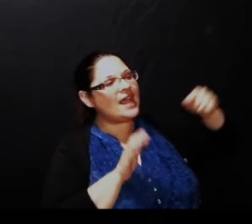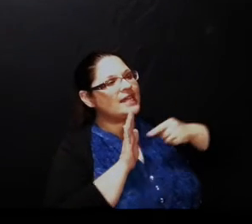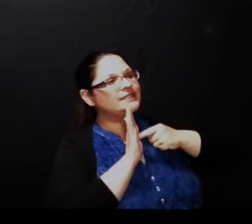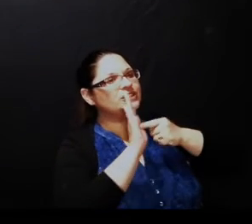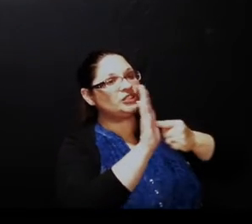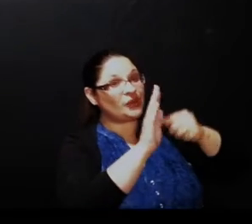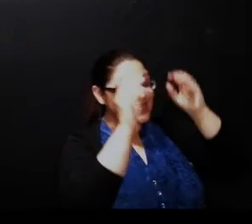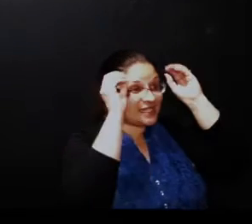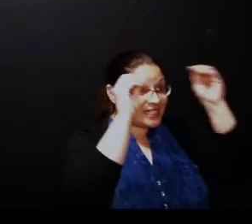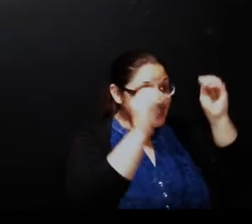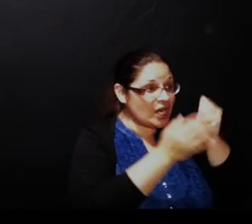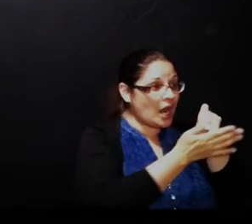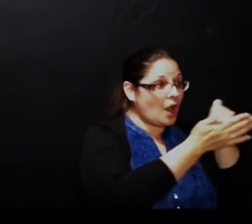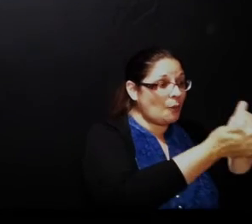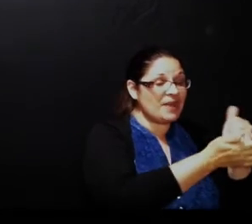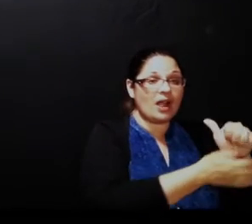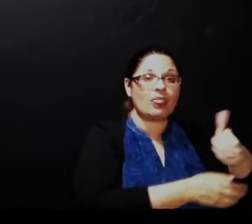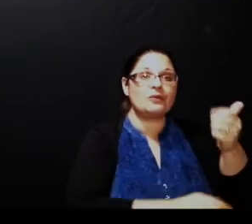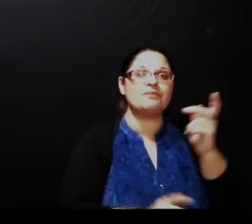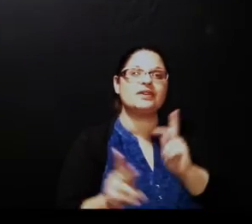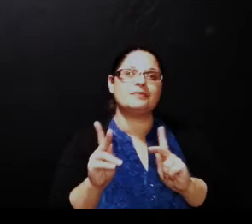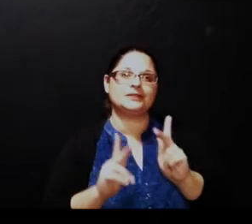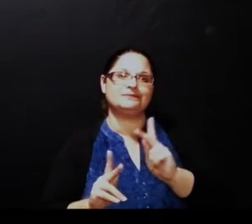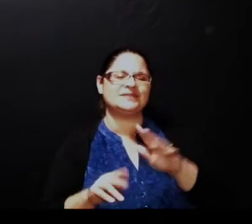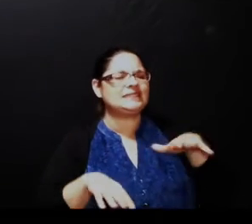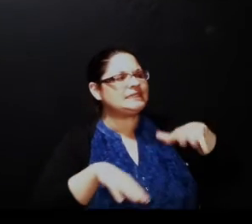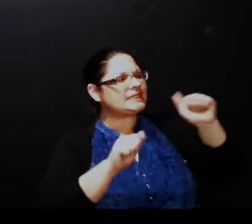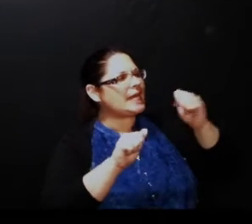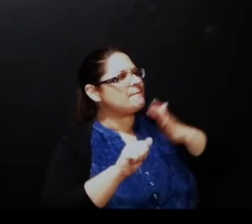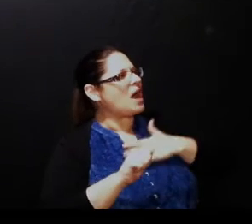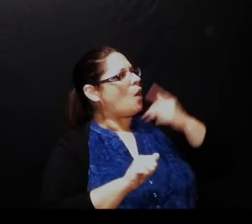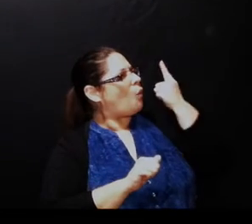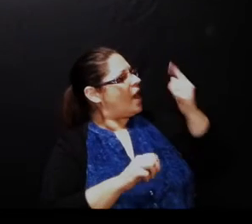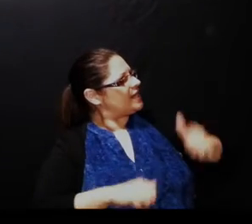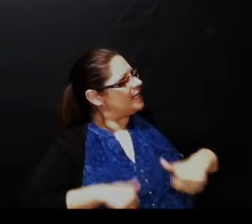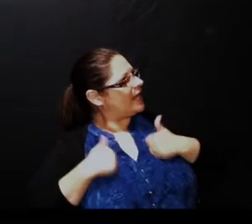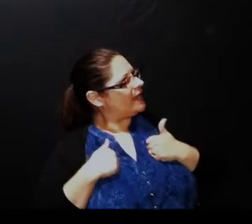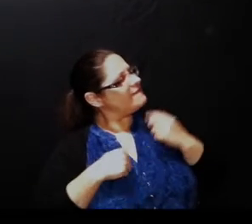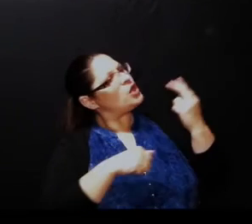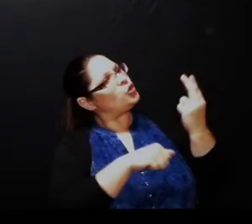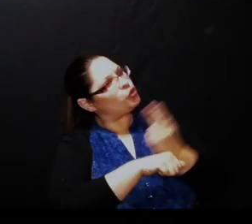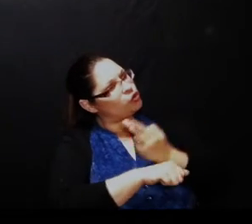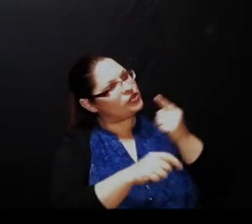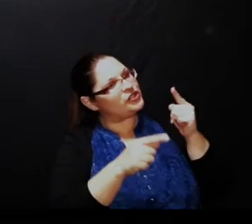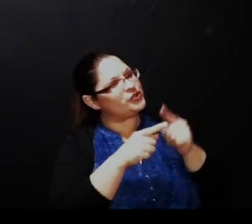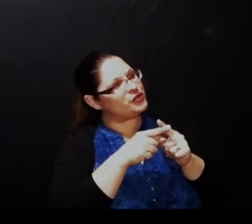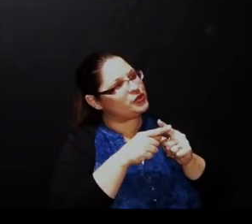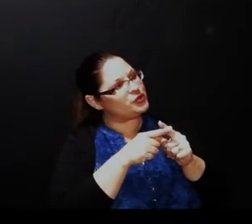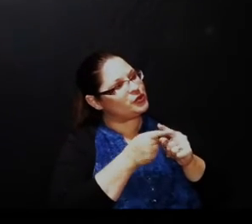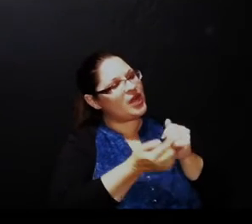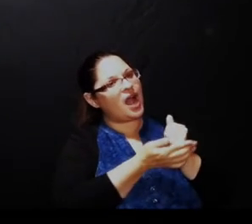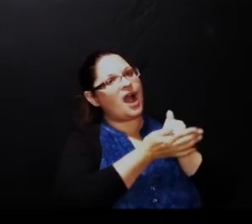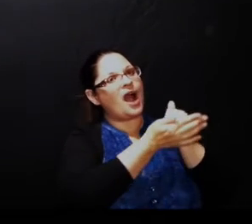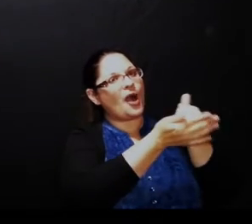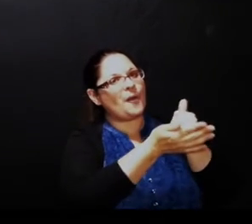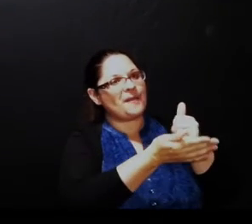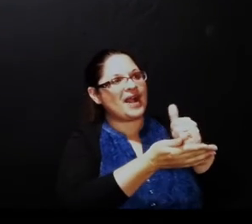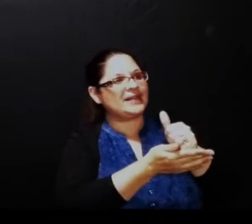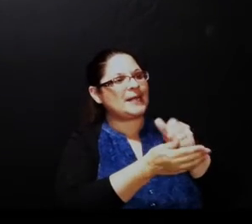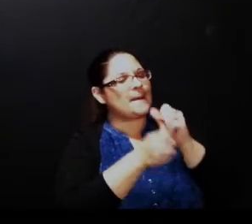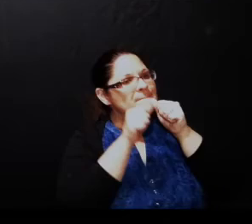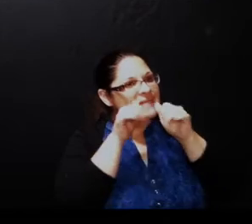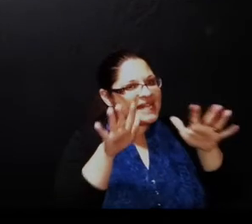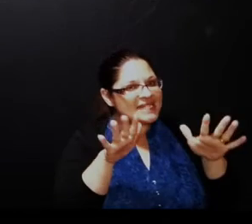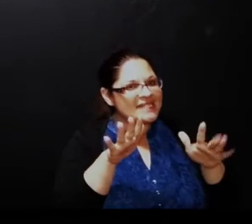Take my one life, Lord, and make it productive in other people's lives. That's exactly what Jesus did. And He asks